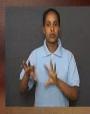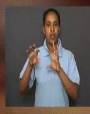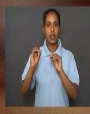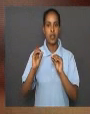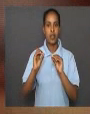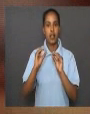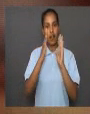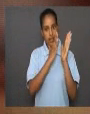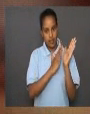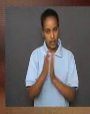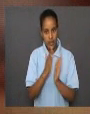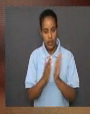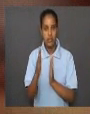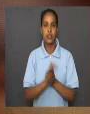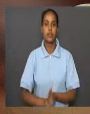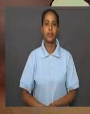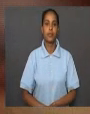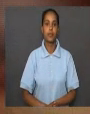Students, let's get ready.